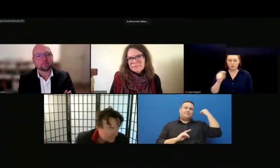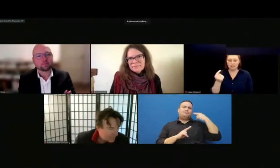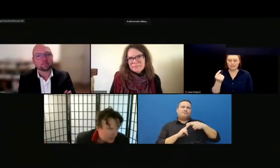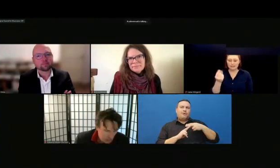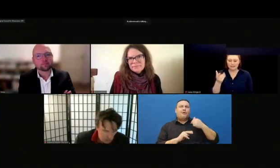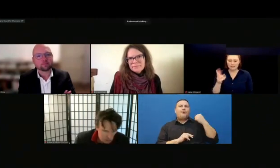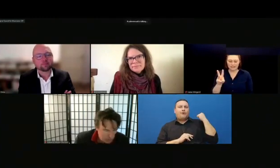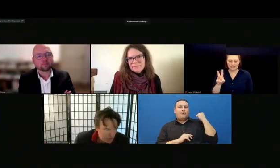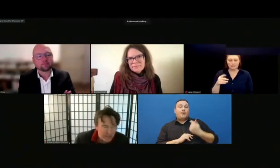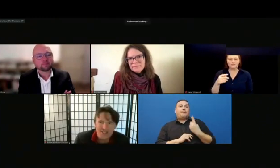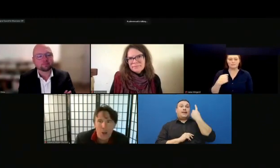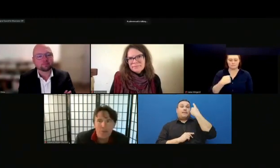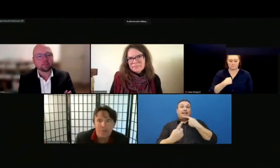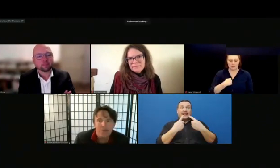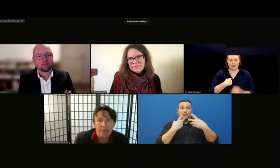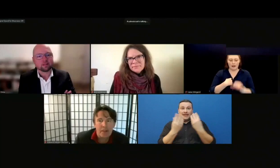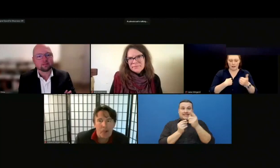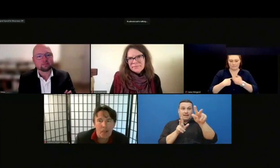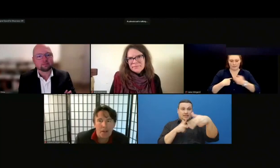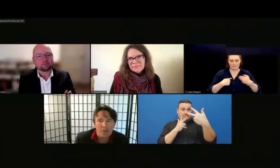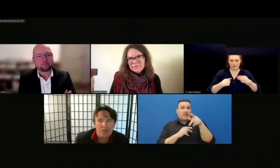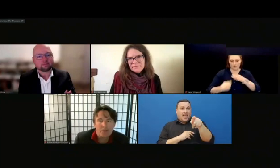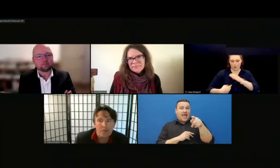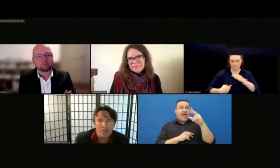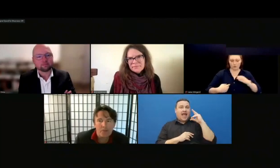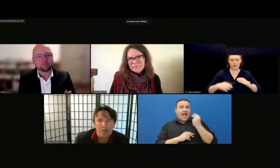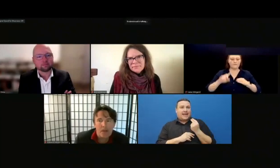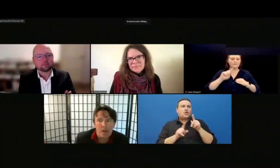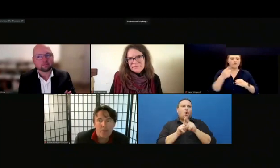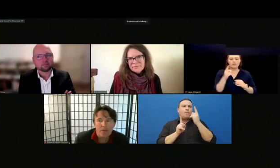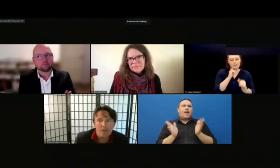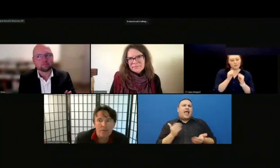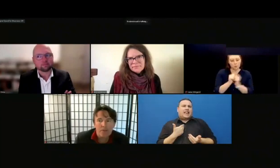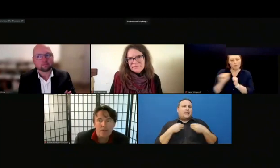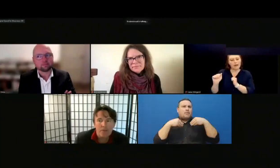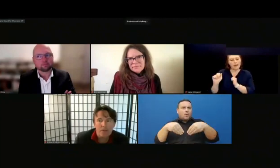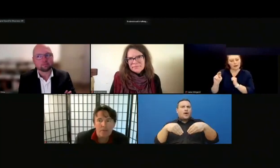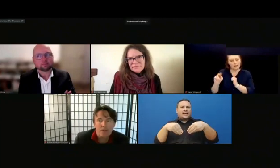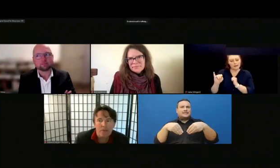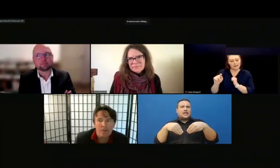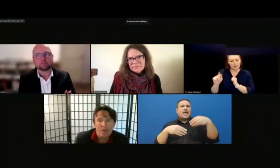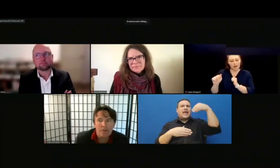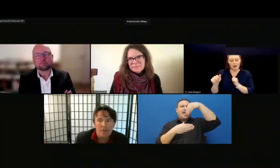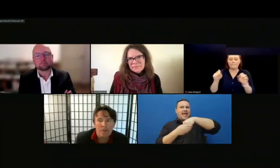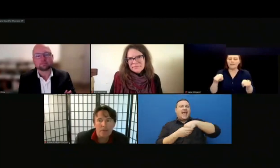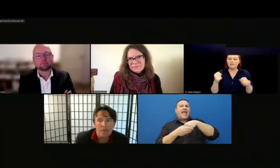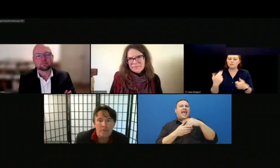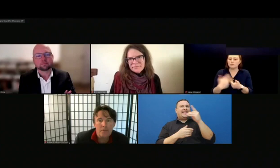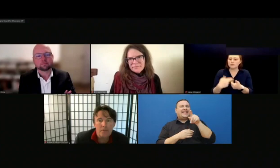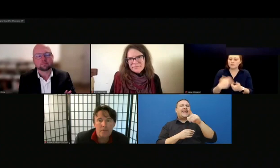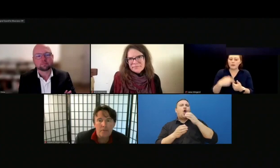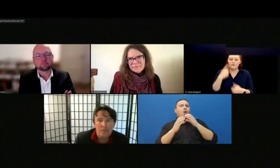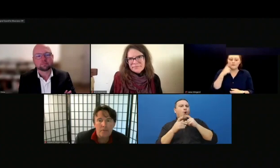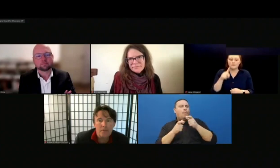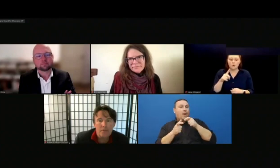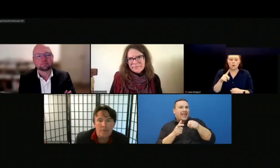the commission, had our first online interview with Anita as potential participant to the DT Communication in